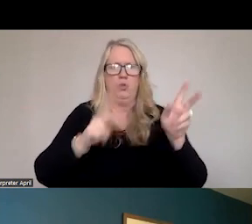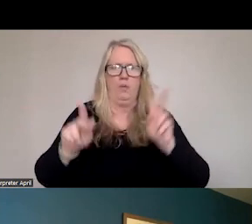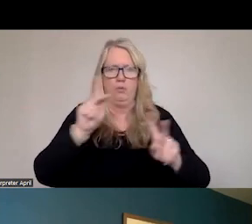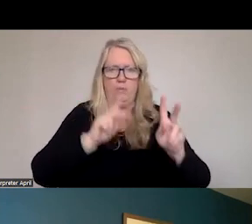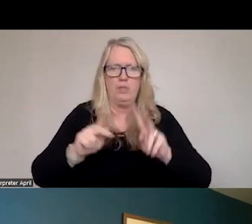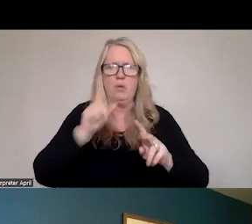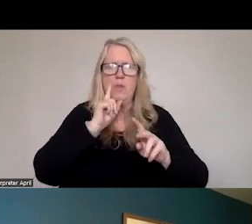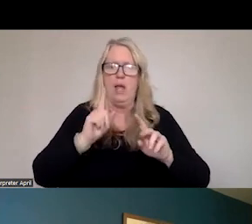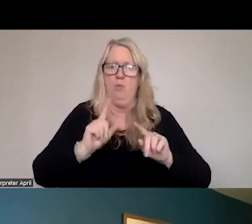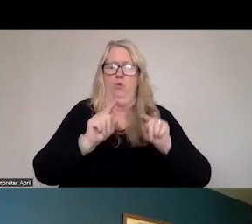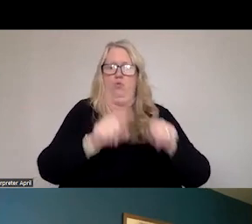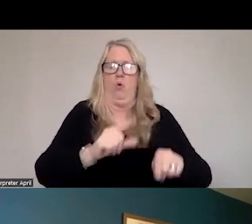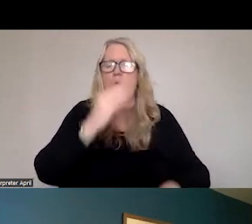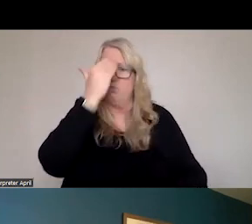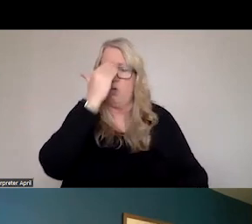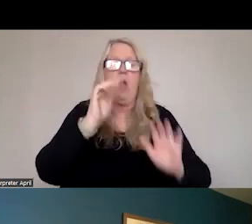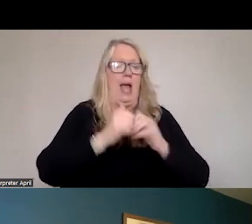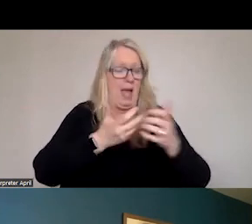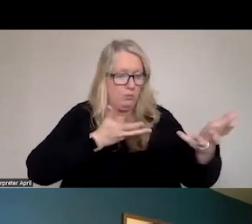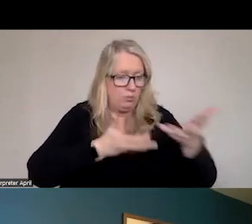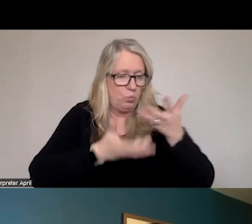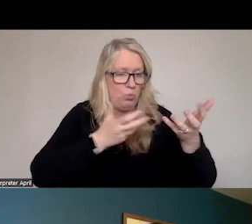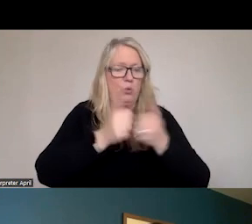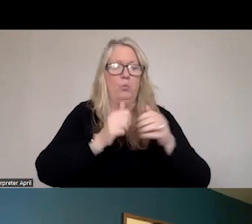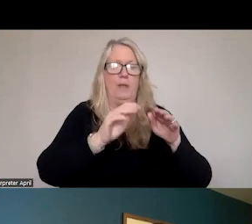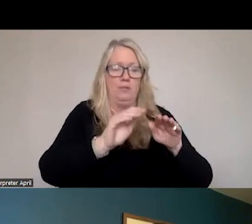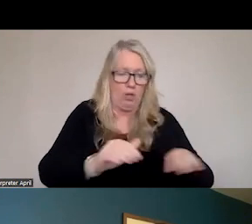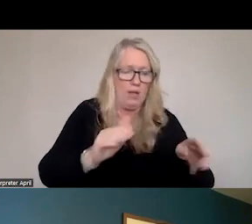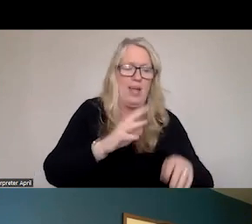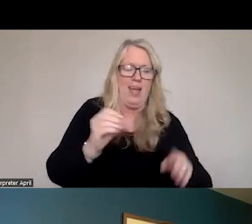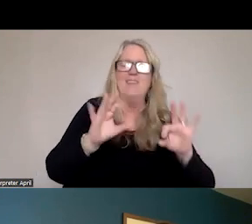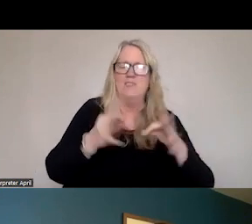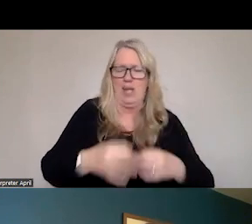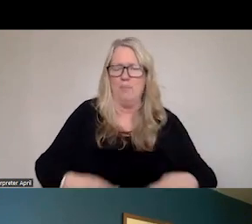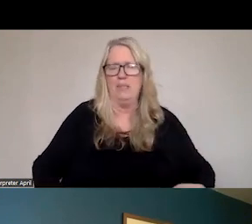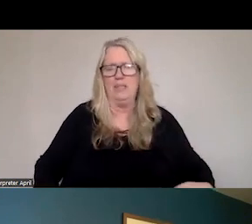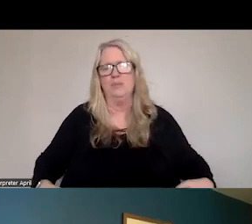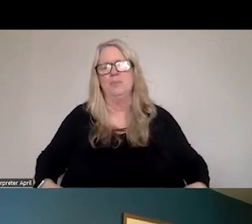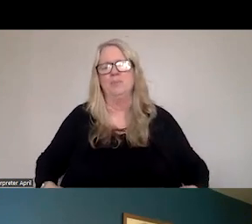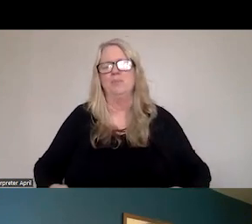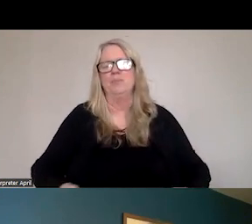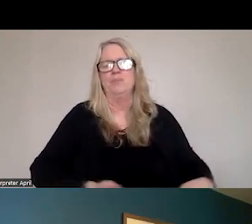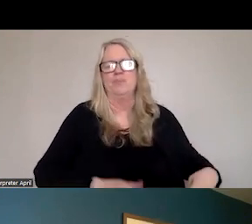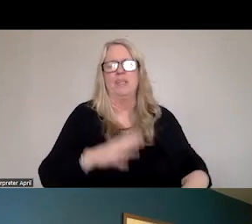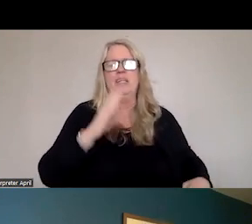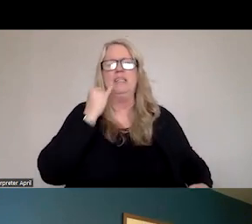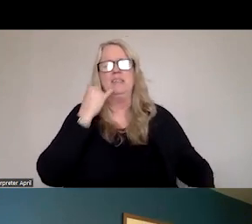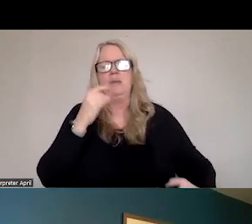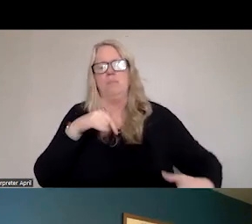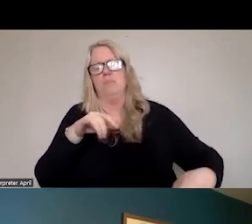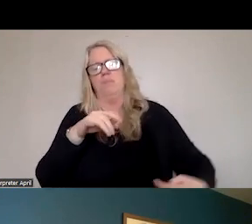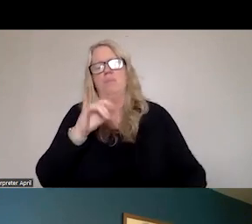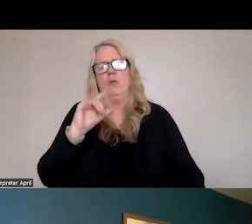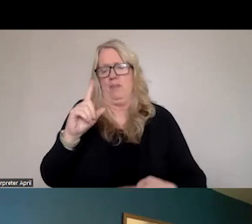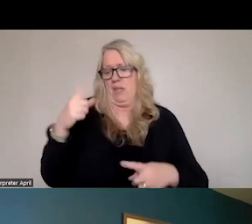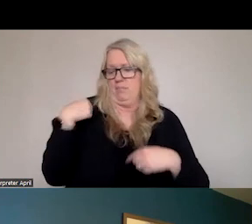coming know how to actually work with a child and a family. And that it's important in all that we've seen across the